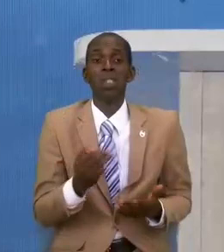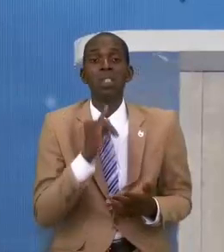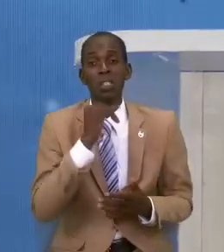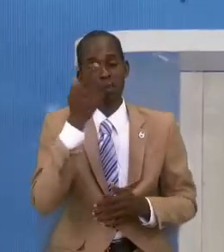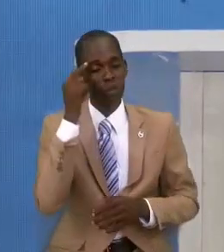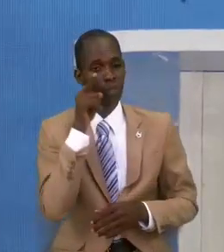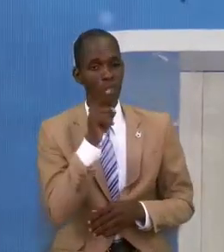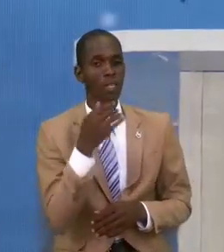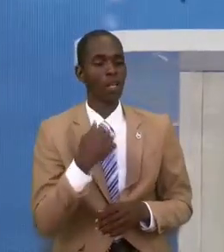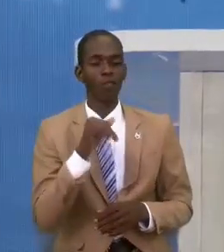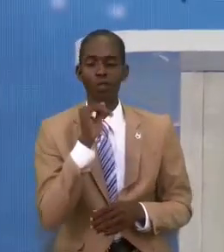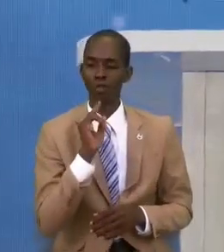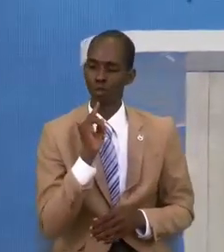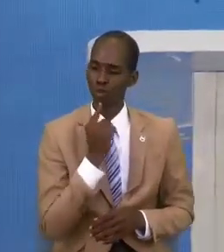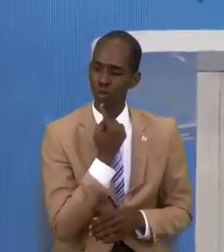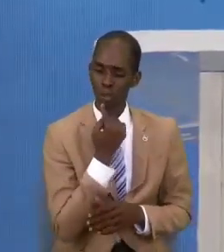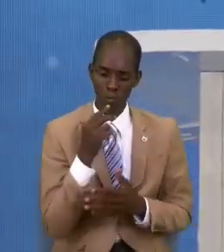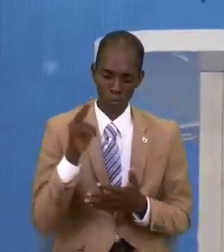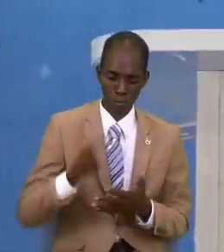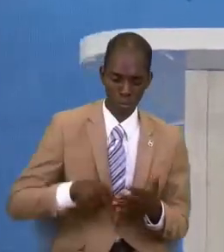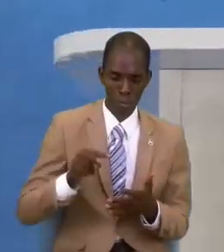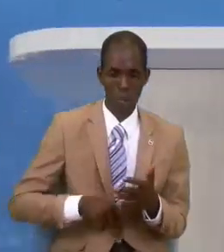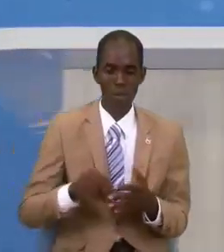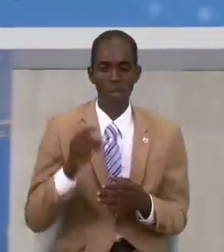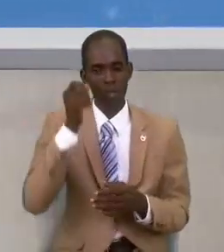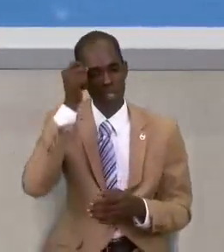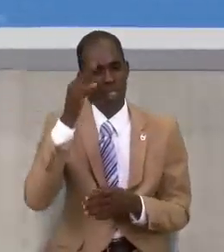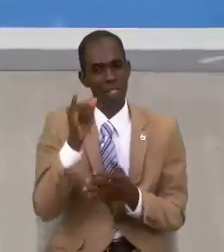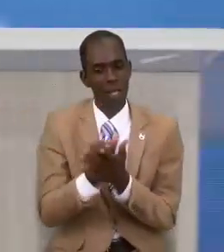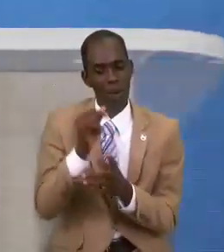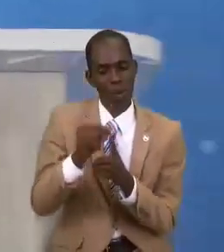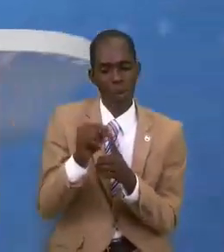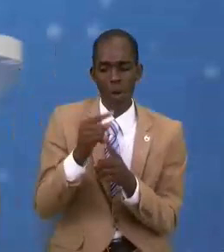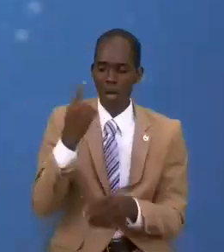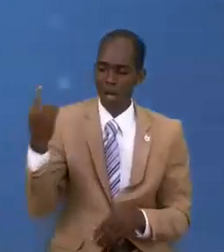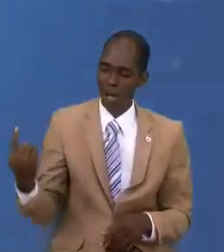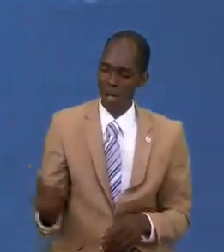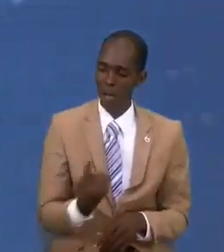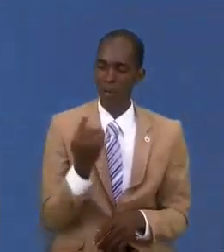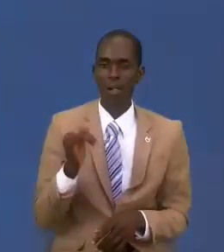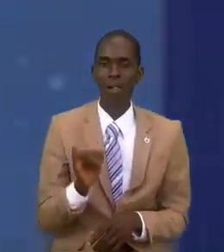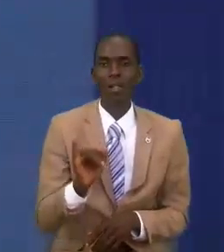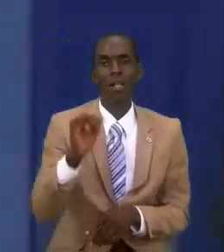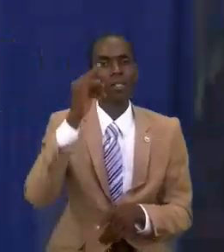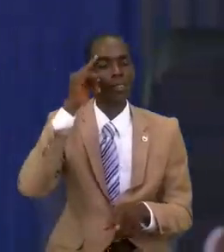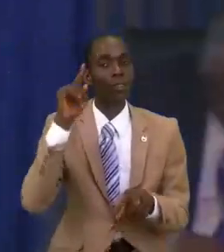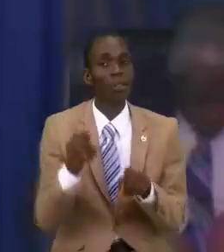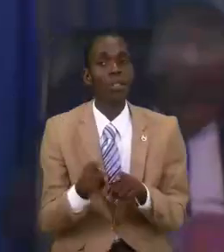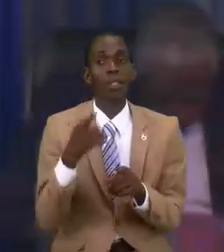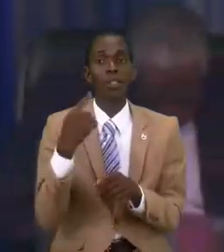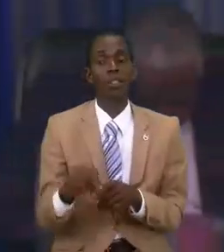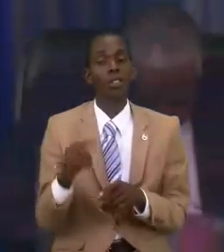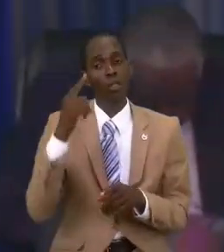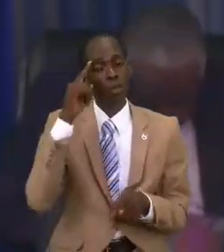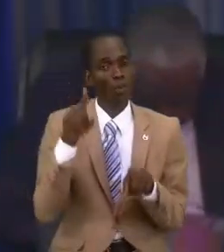everlasting. Everlasting covenant. The covenant that cures, the covenant that heals, and the covenant that